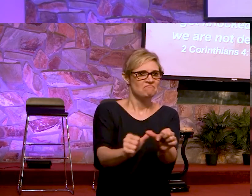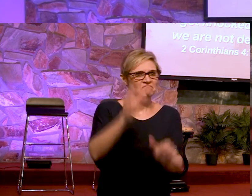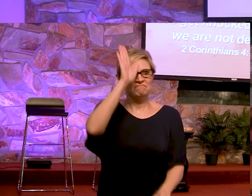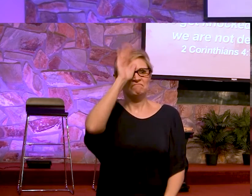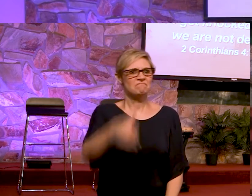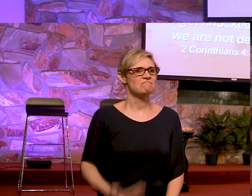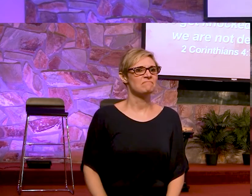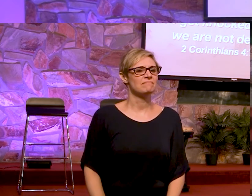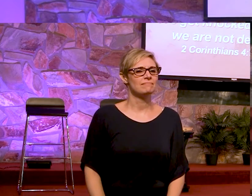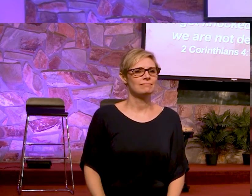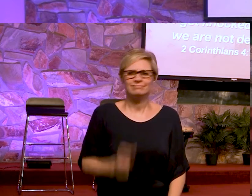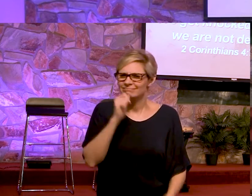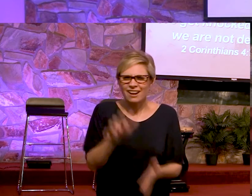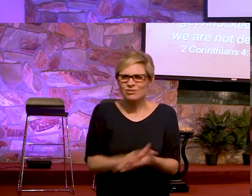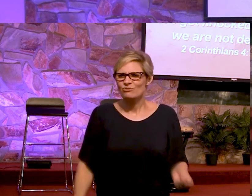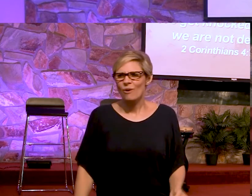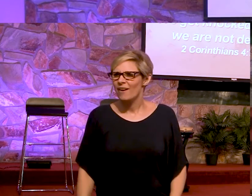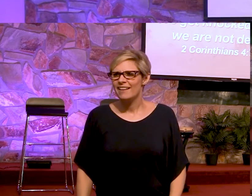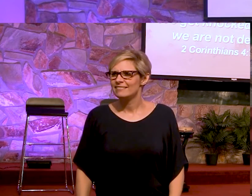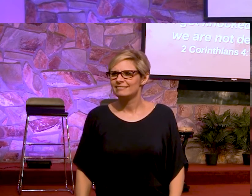We're not destroyed.